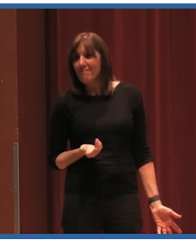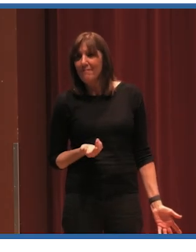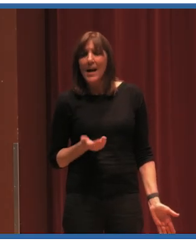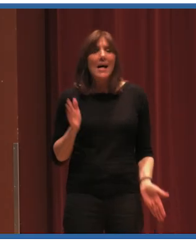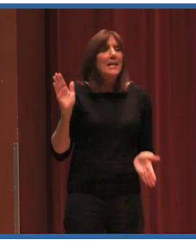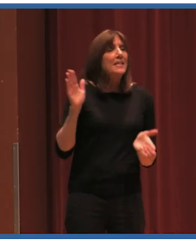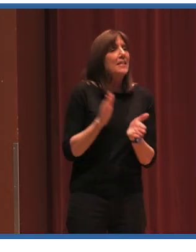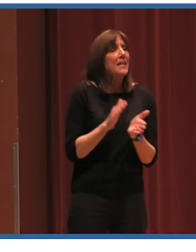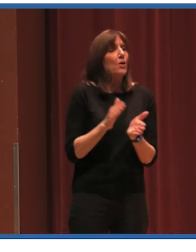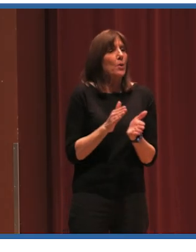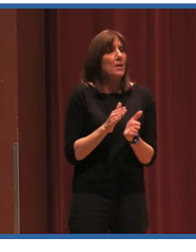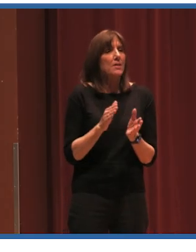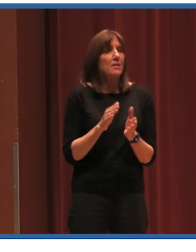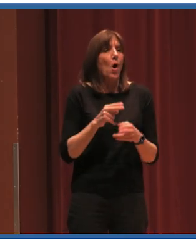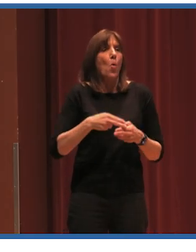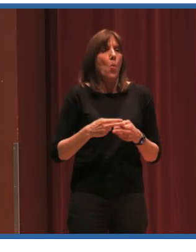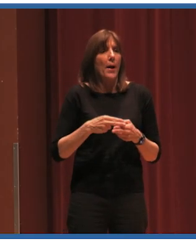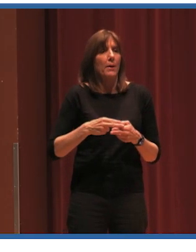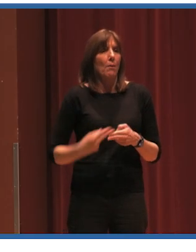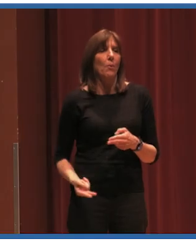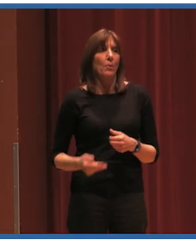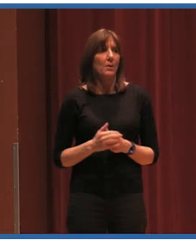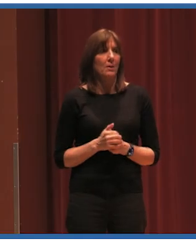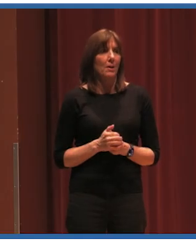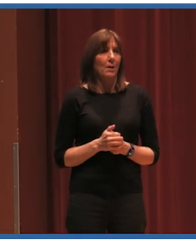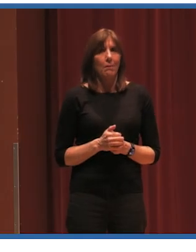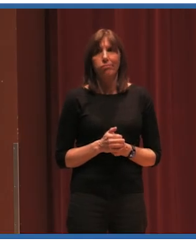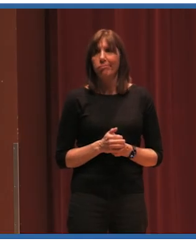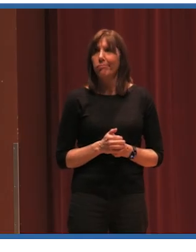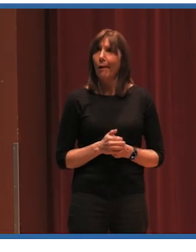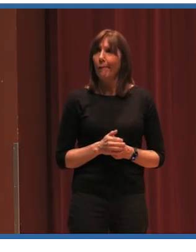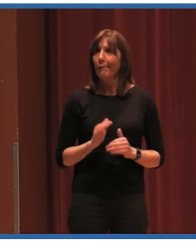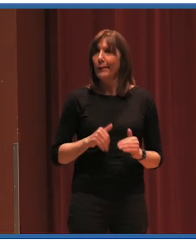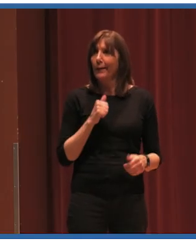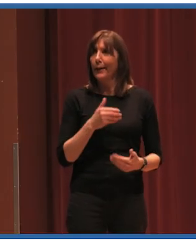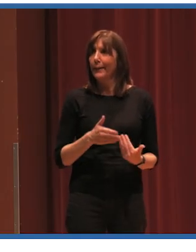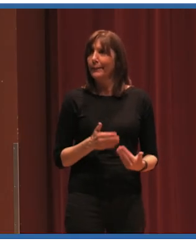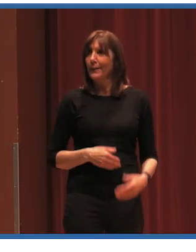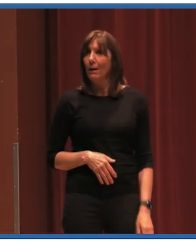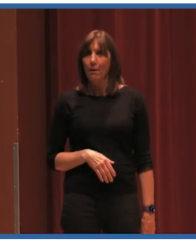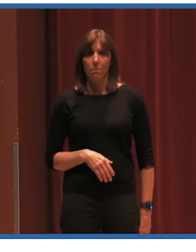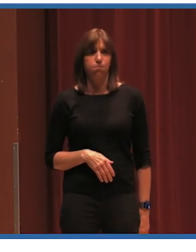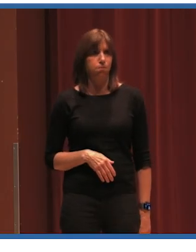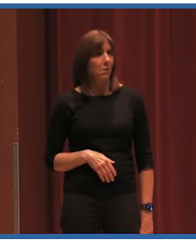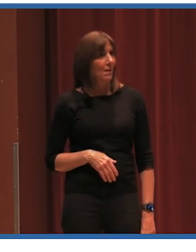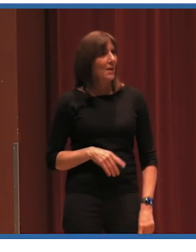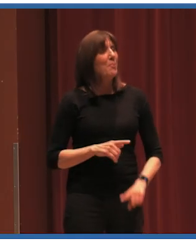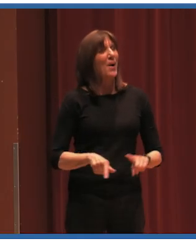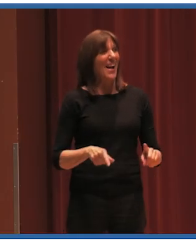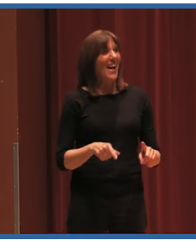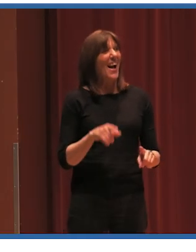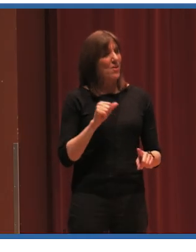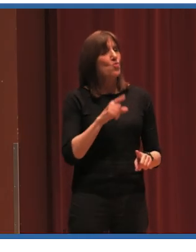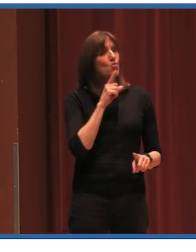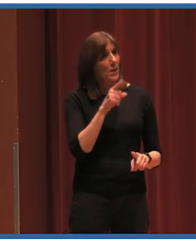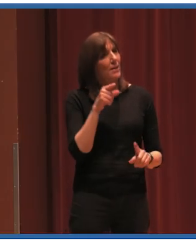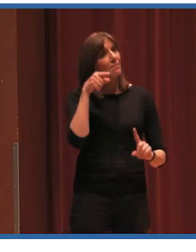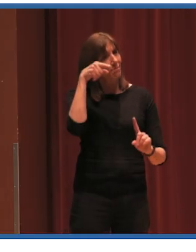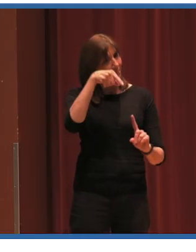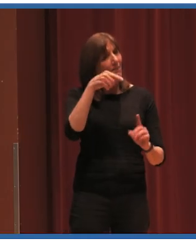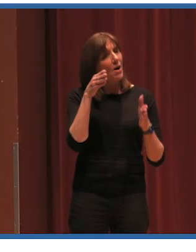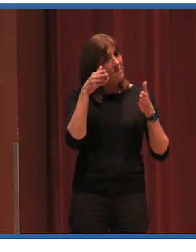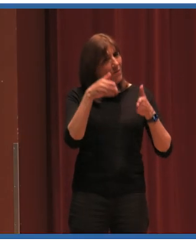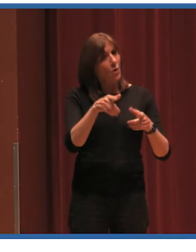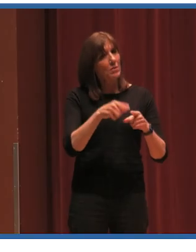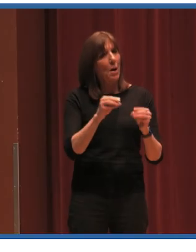Decrease excess body weight. That, boy, if it were only that easy to say that. But again, I think the path to